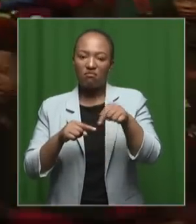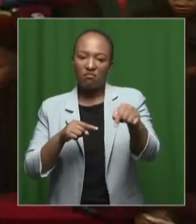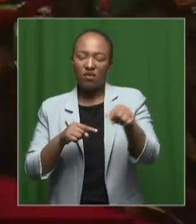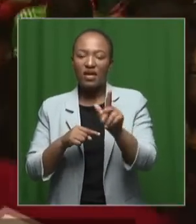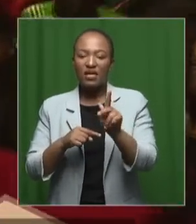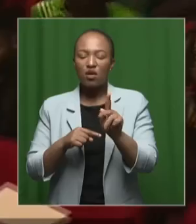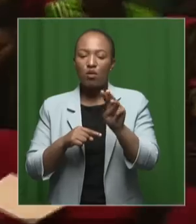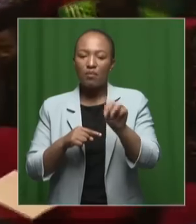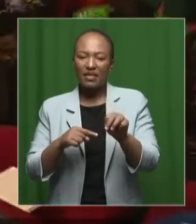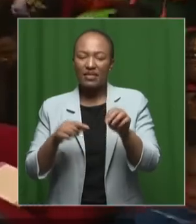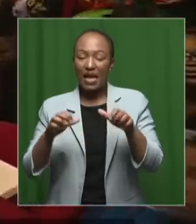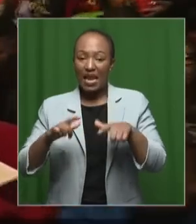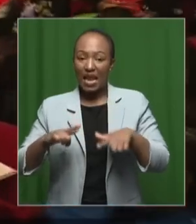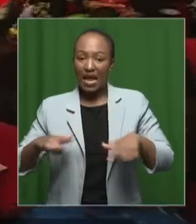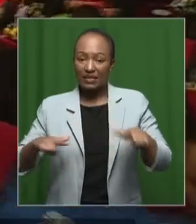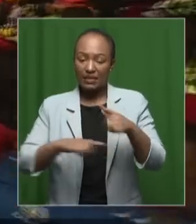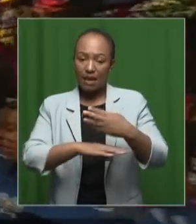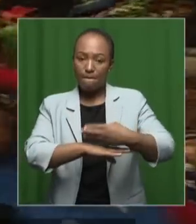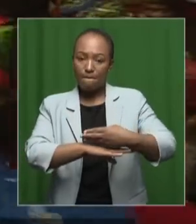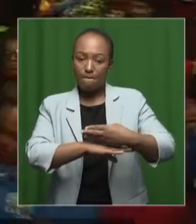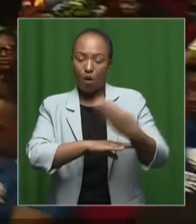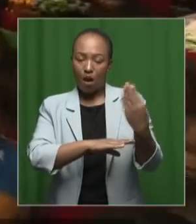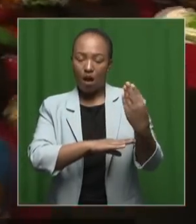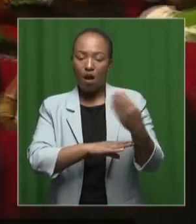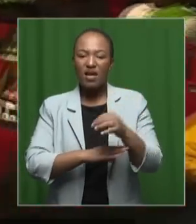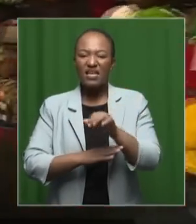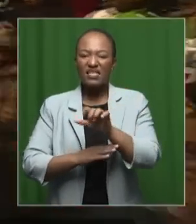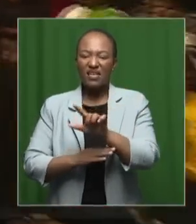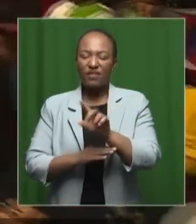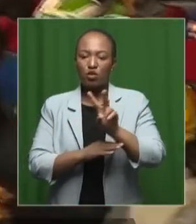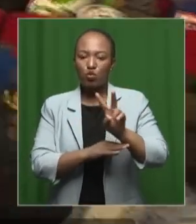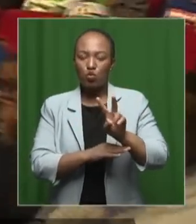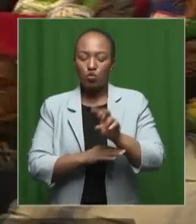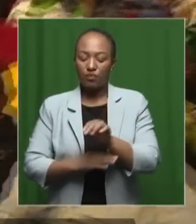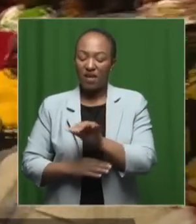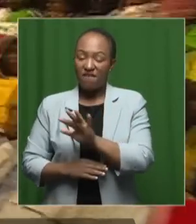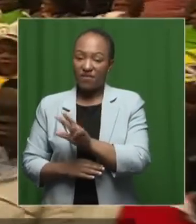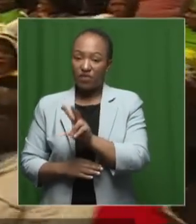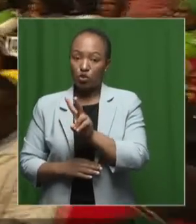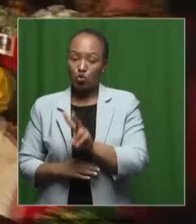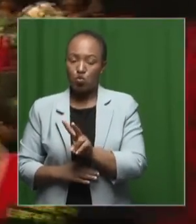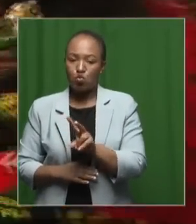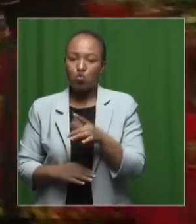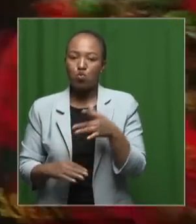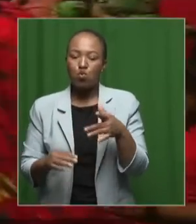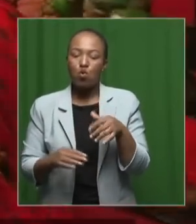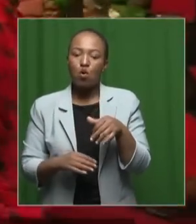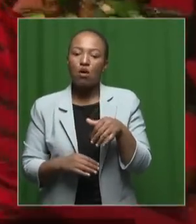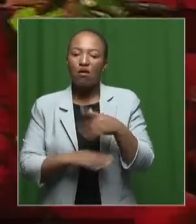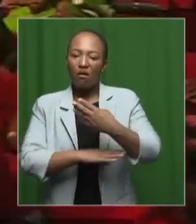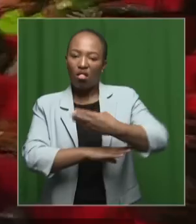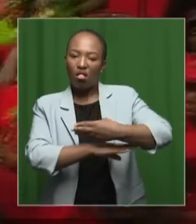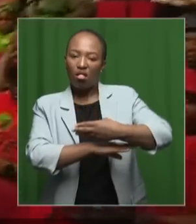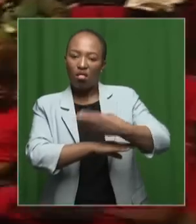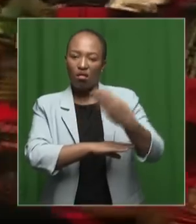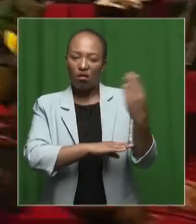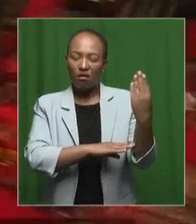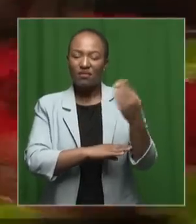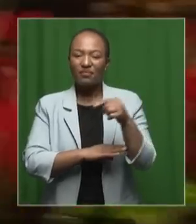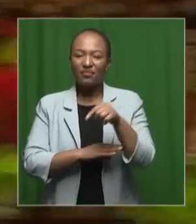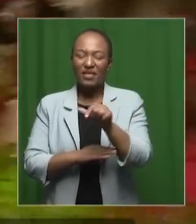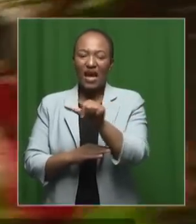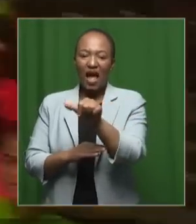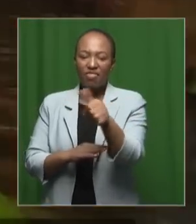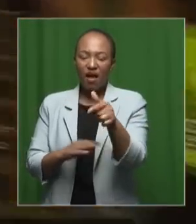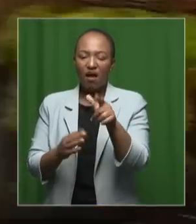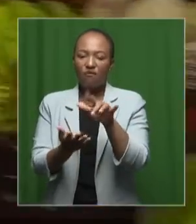72 ports, 71 ports of entry, 52 are land. We have about 10 international airports and 9 seaports. So the